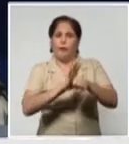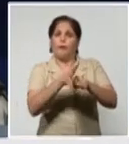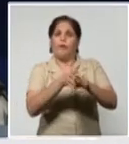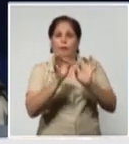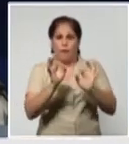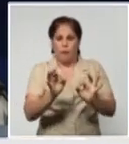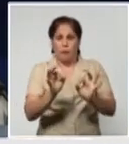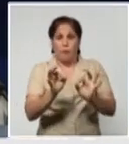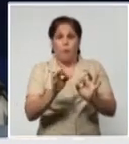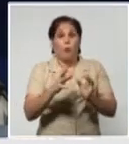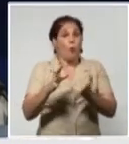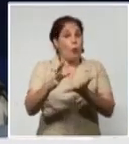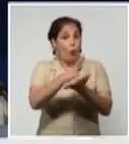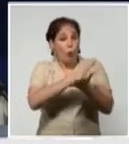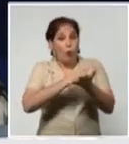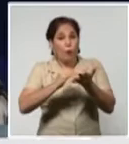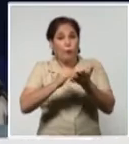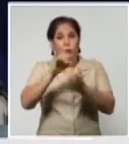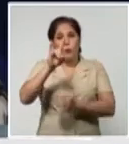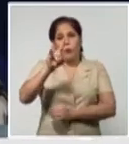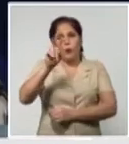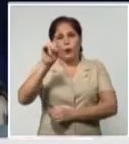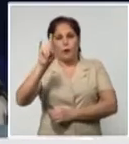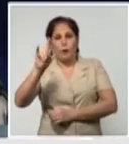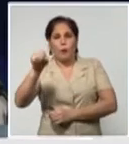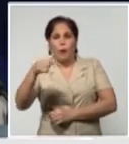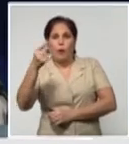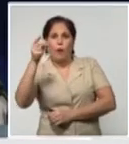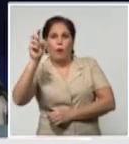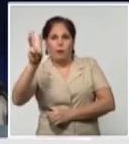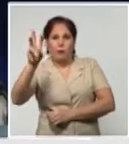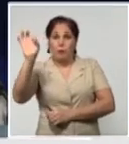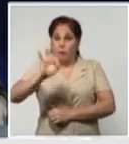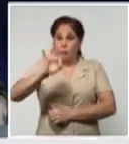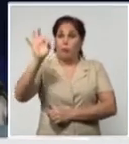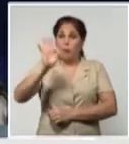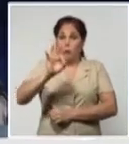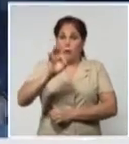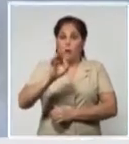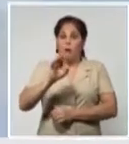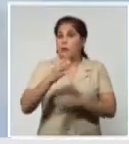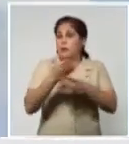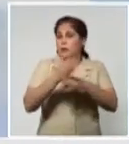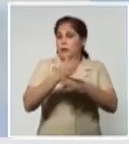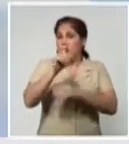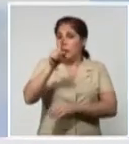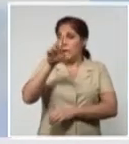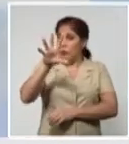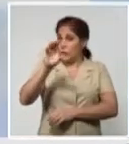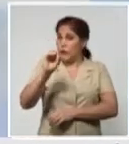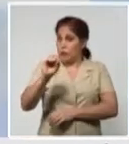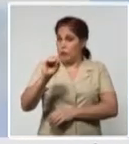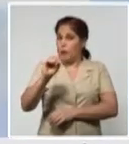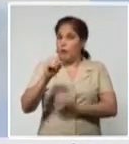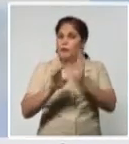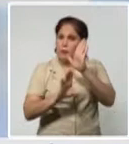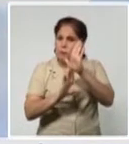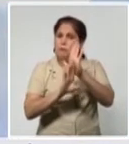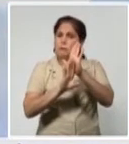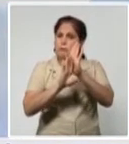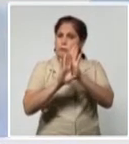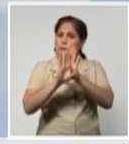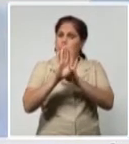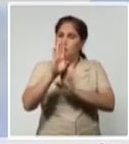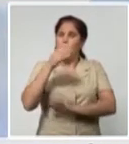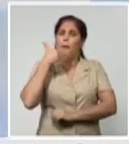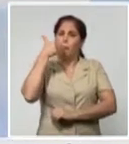confirmed. These are the active cases, and 99.3%, that is 150 of